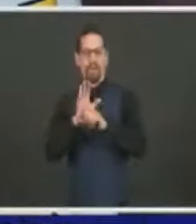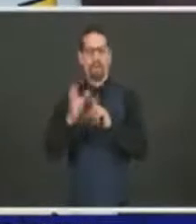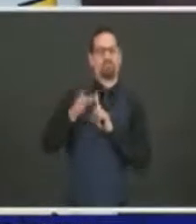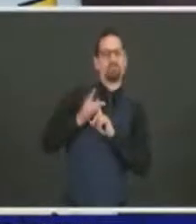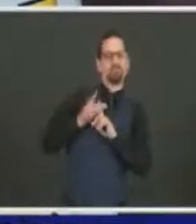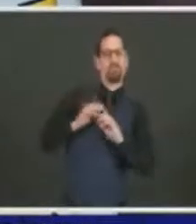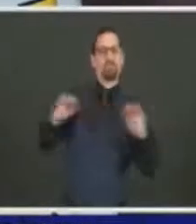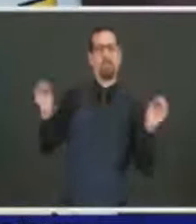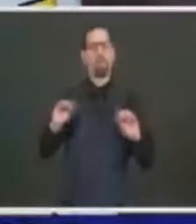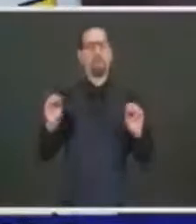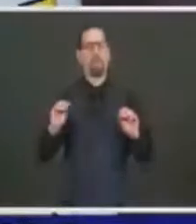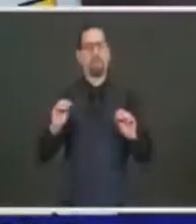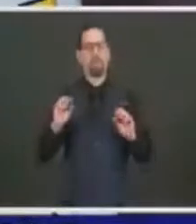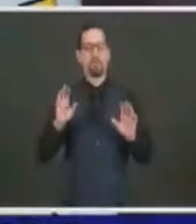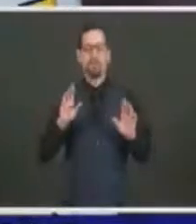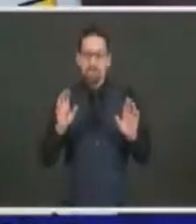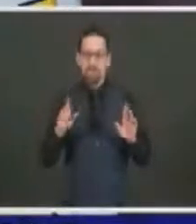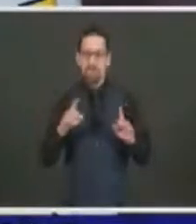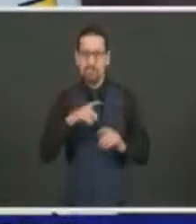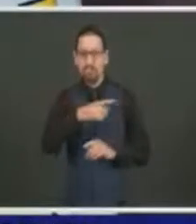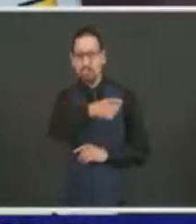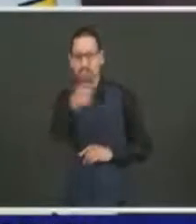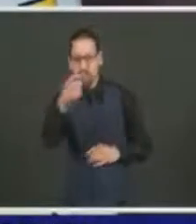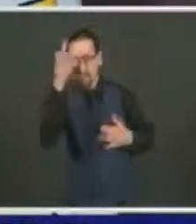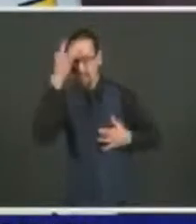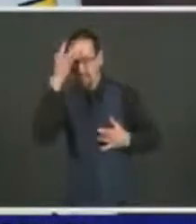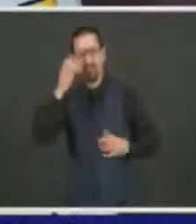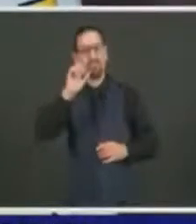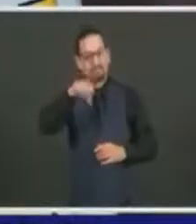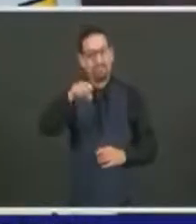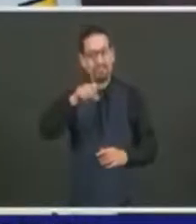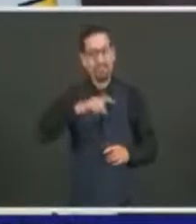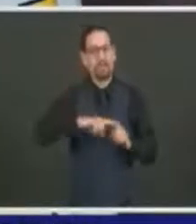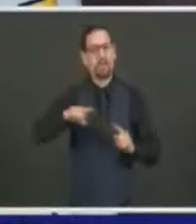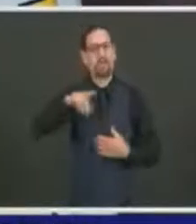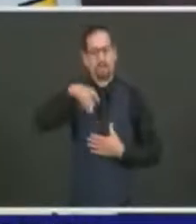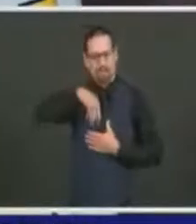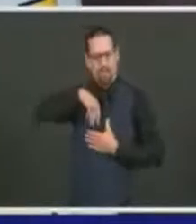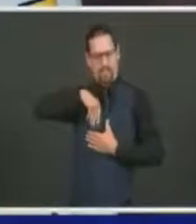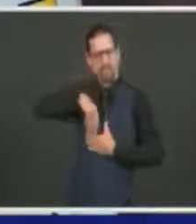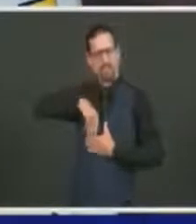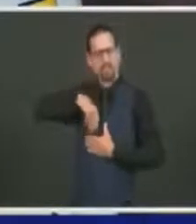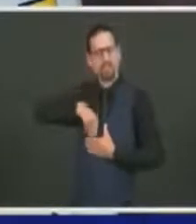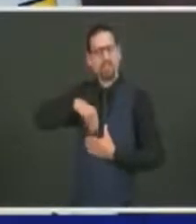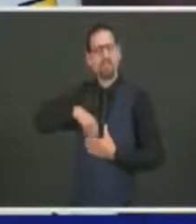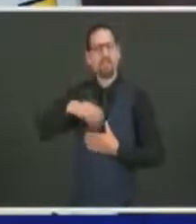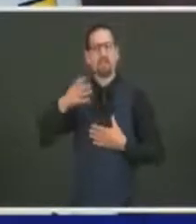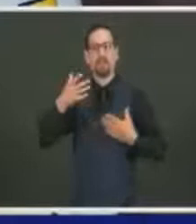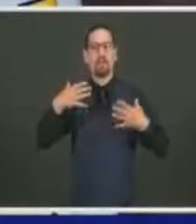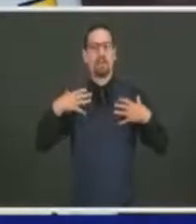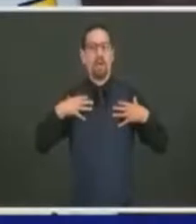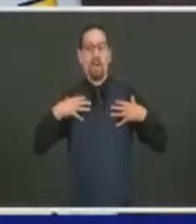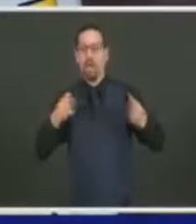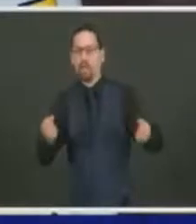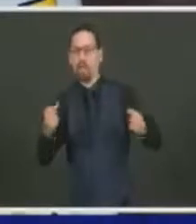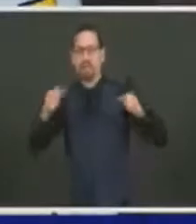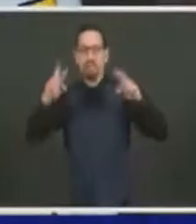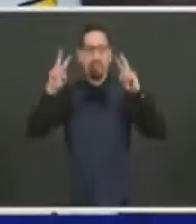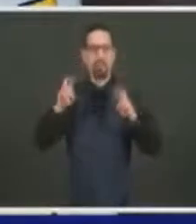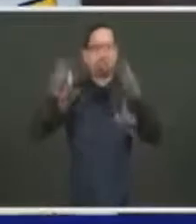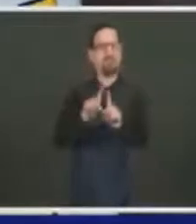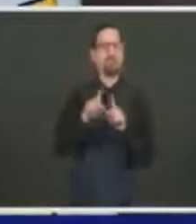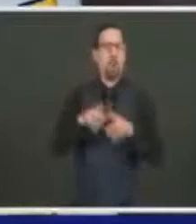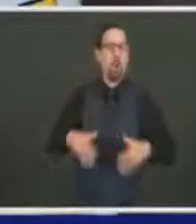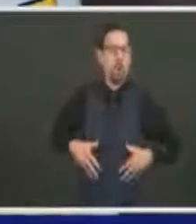sick. If you have an underlying health condition, if you're obese, if you're diabetic, you could get very sick and wind up in the hospital. But